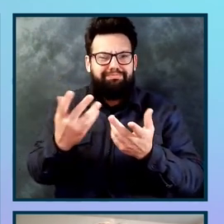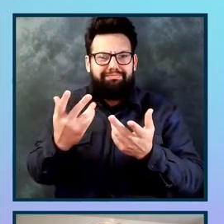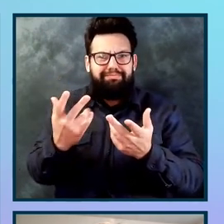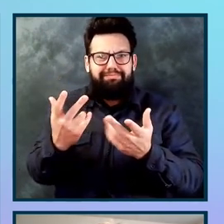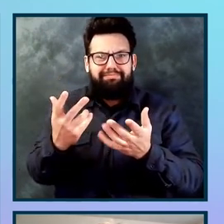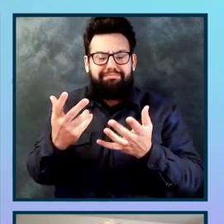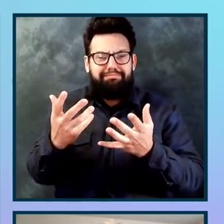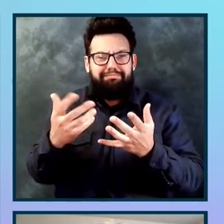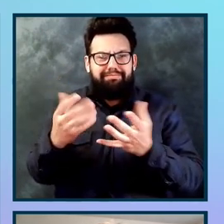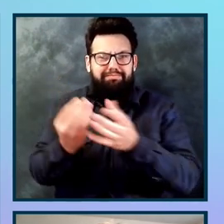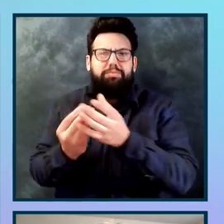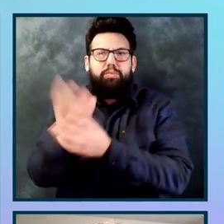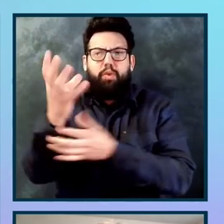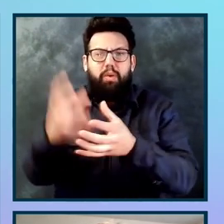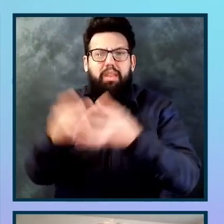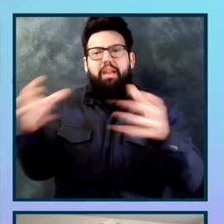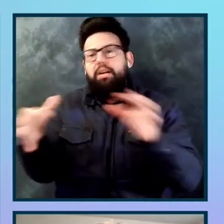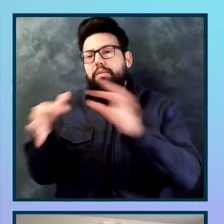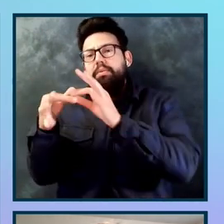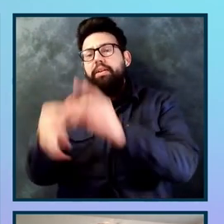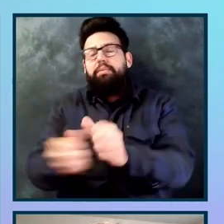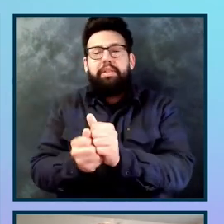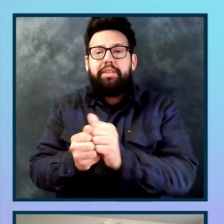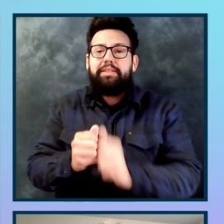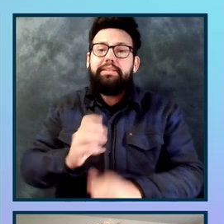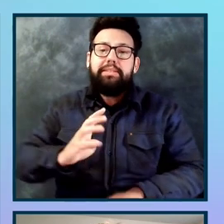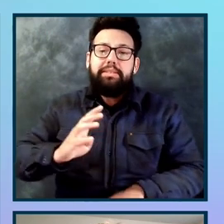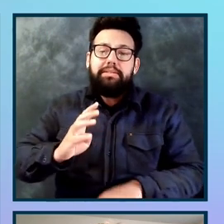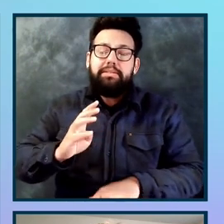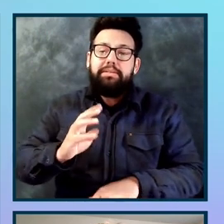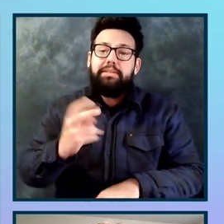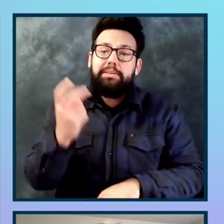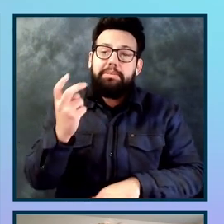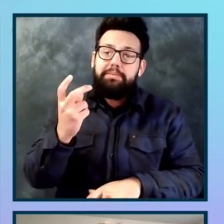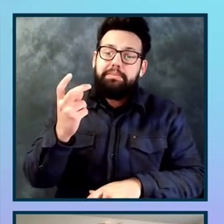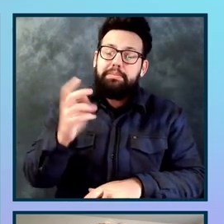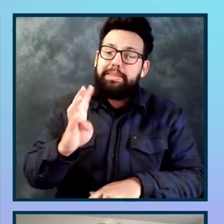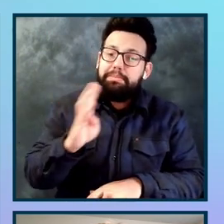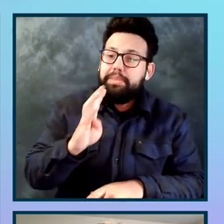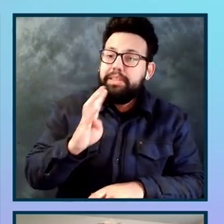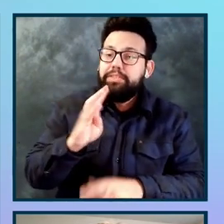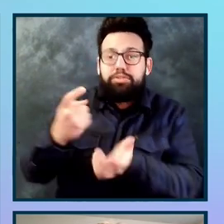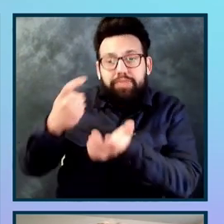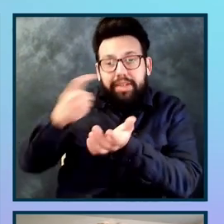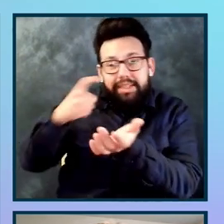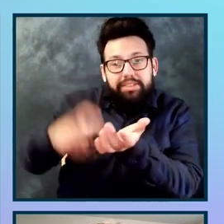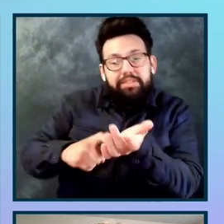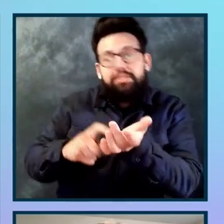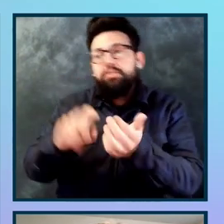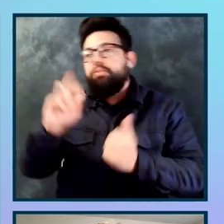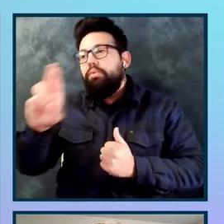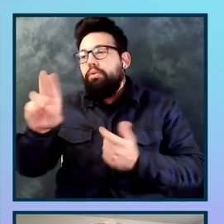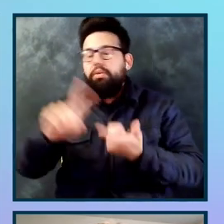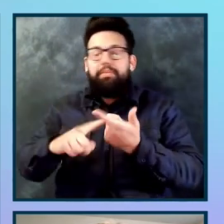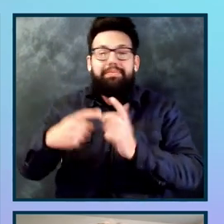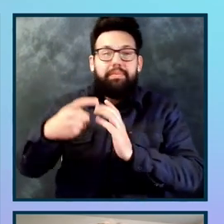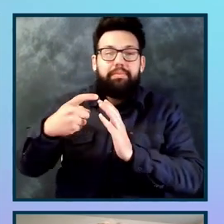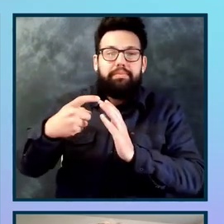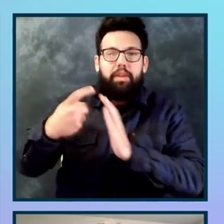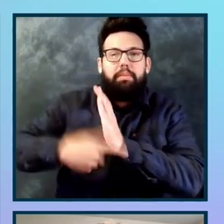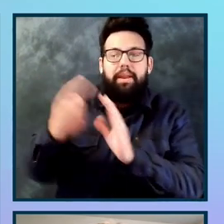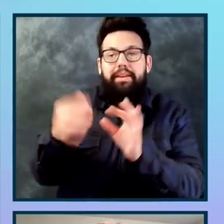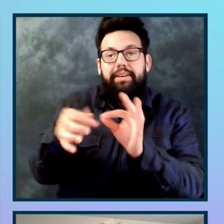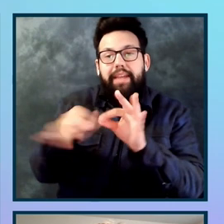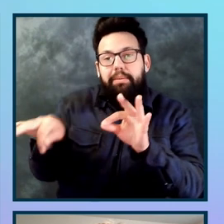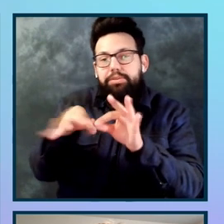recognition, but also in image recognition, right? We think about automated captions or any of the